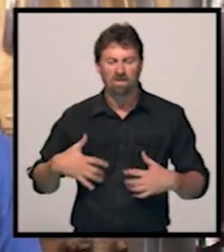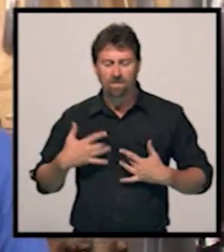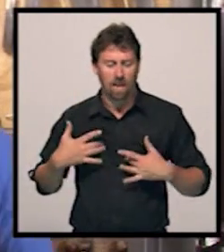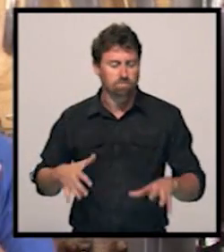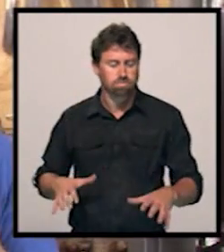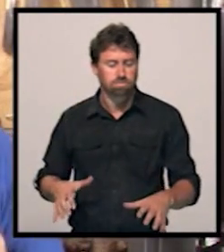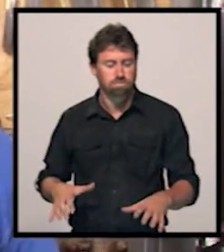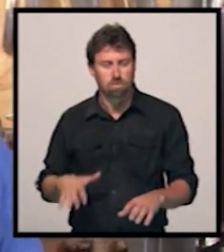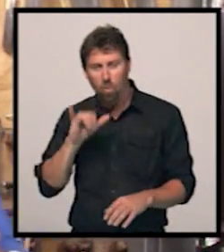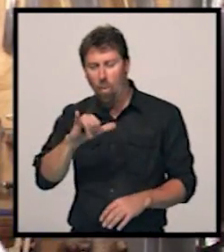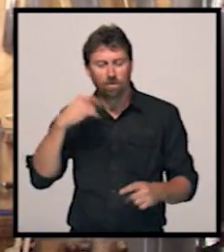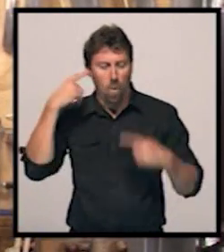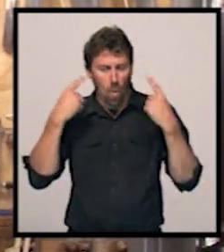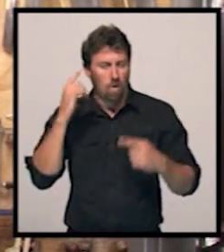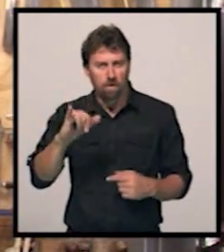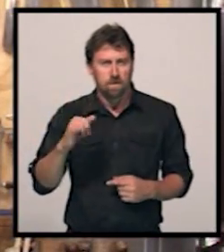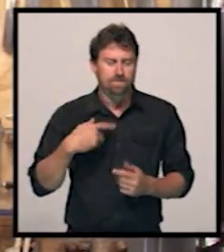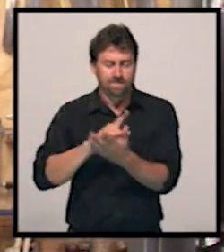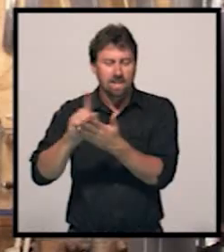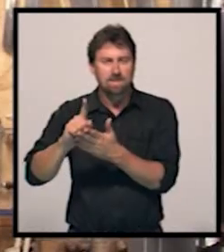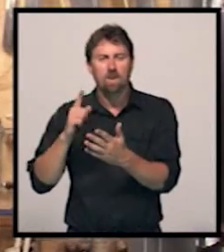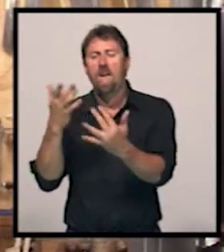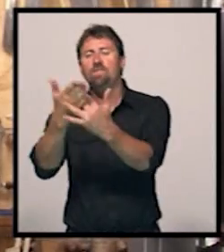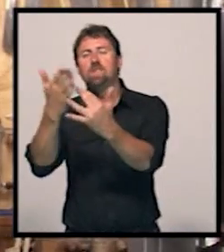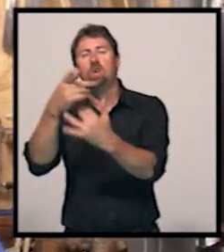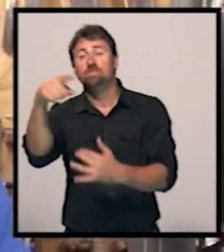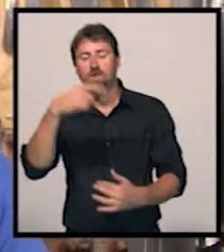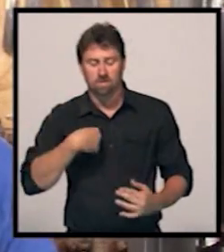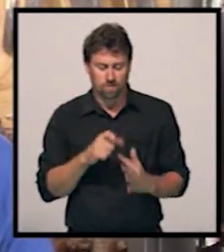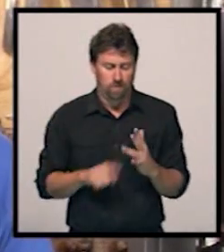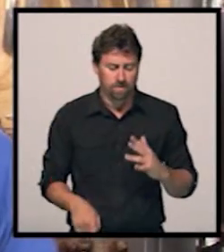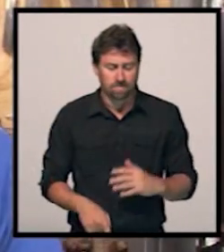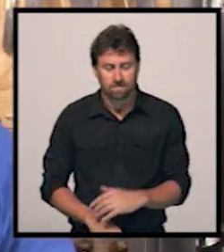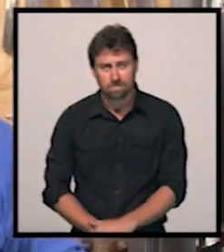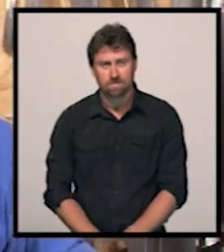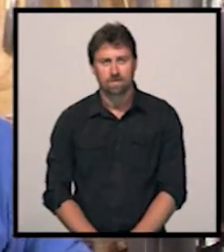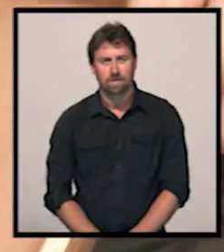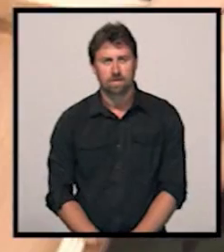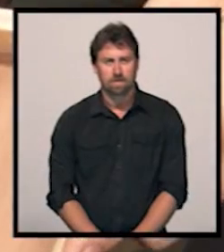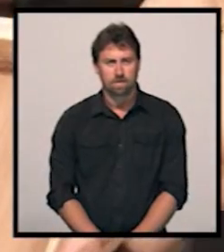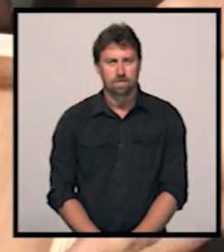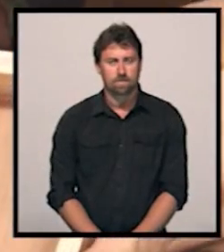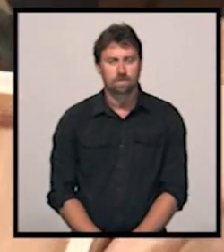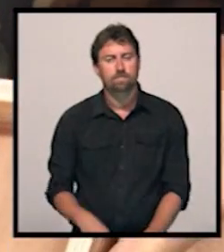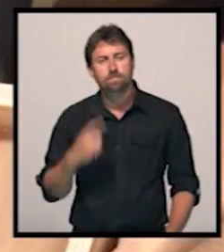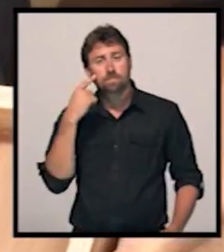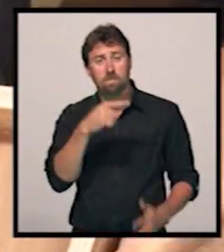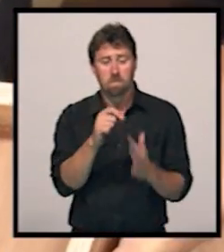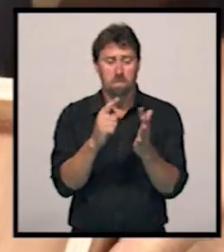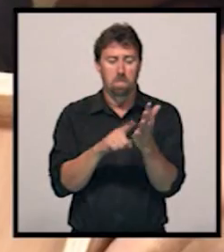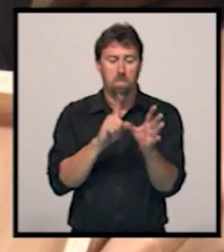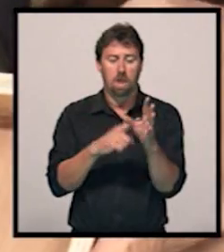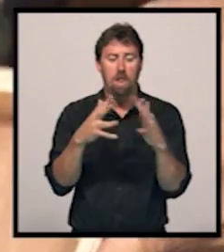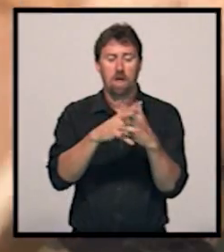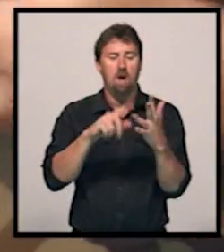horrible noise up, so I'm not going to do that. I'll finish that off in the break. You will notice with this plywood one, we've now got